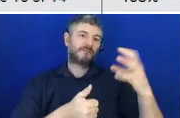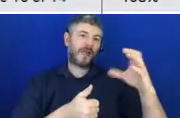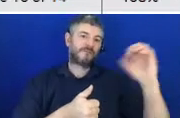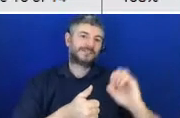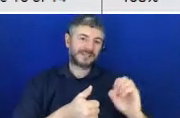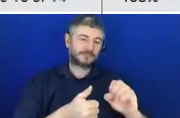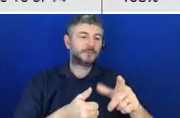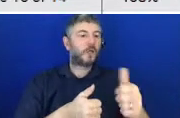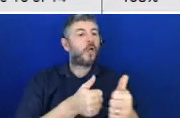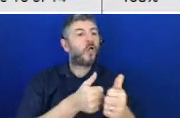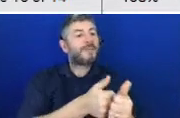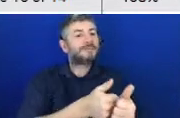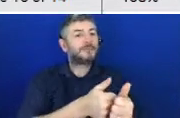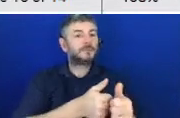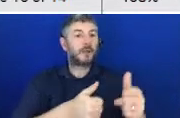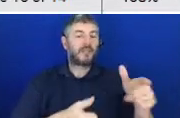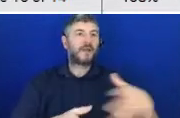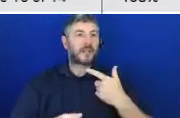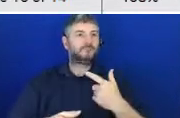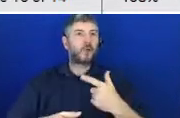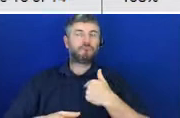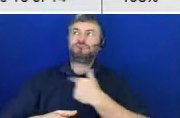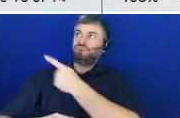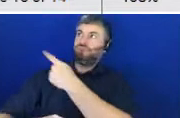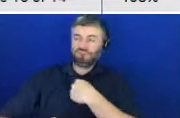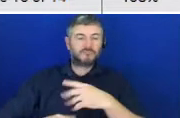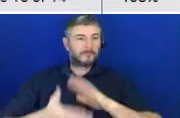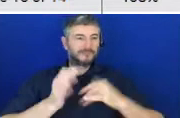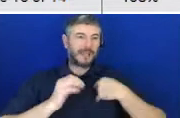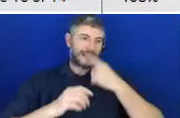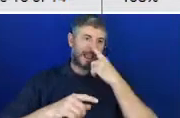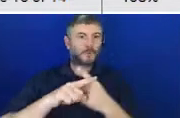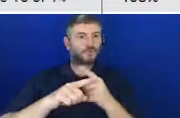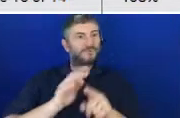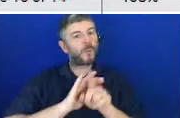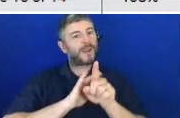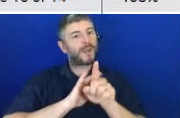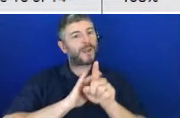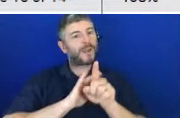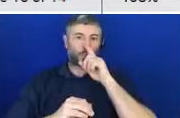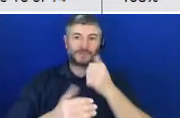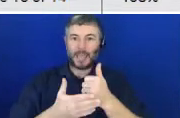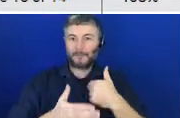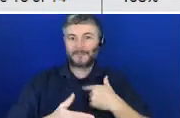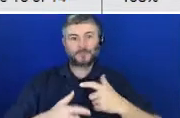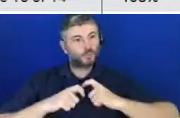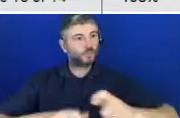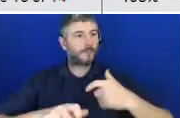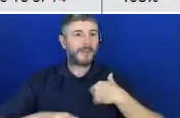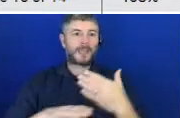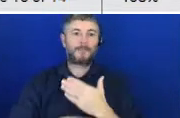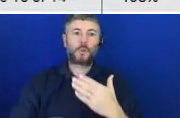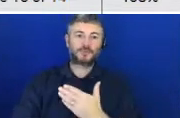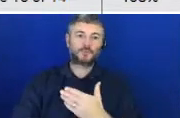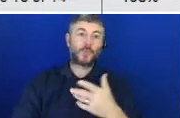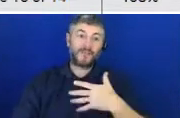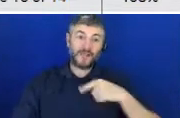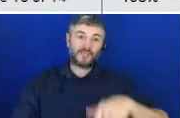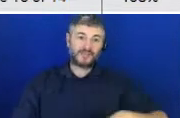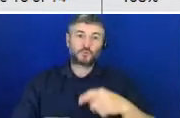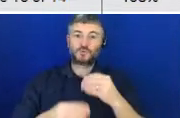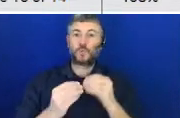that they would, and 81% thought that it would also be good to help them in sustainable employment.